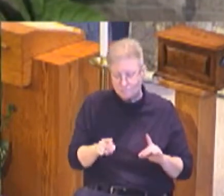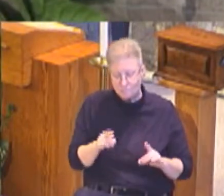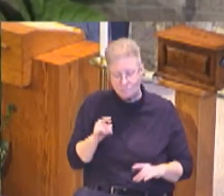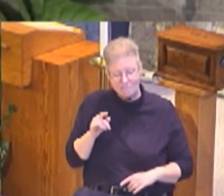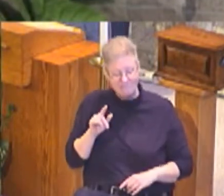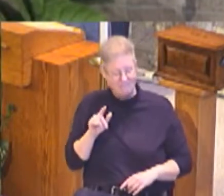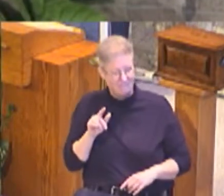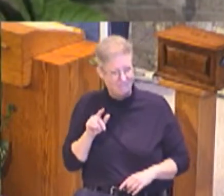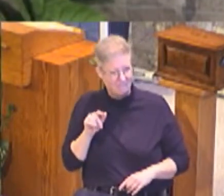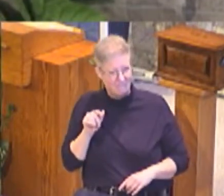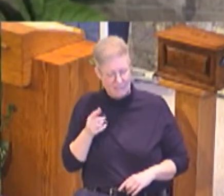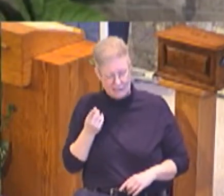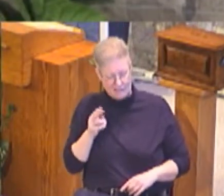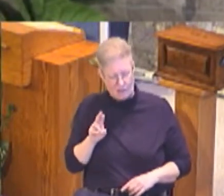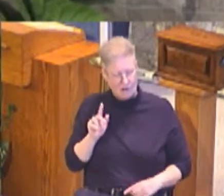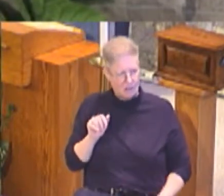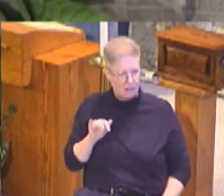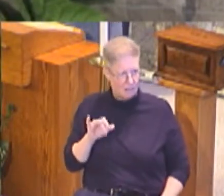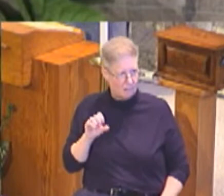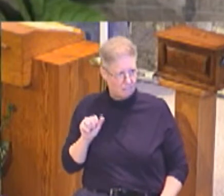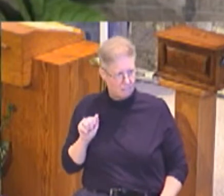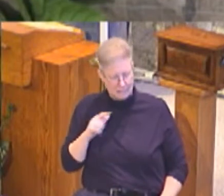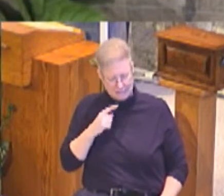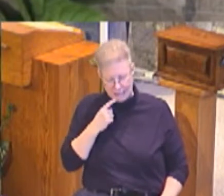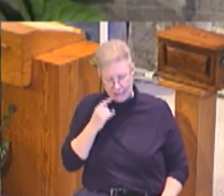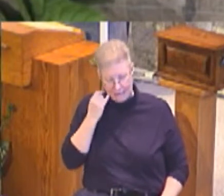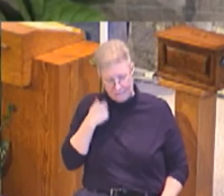in modern language, I would say it like this.